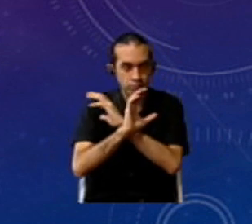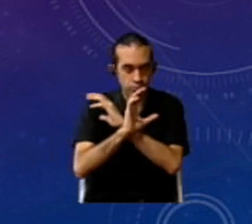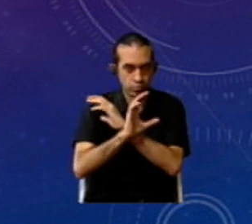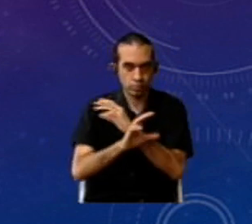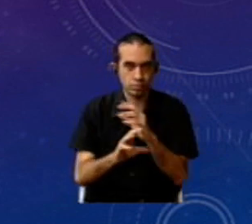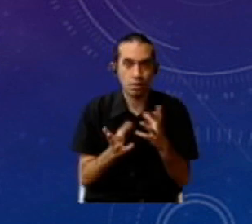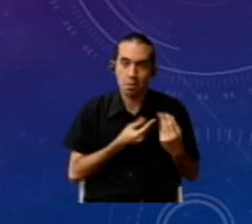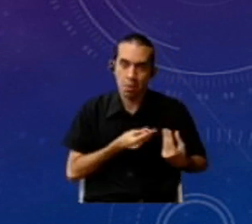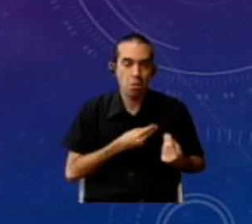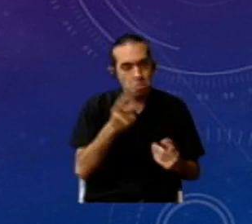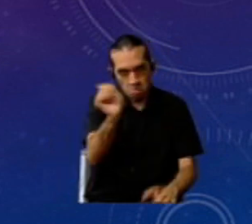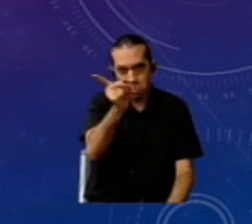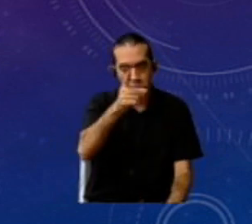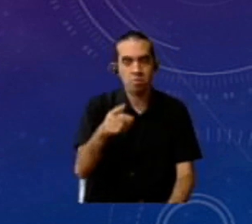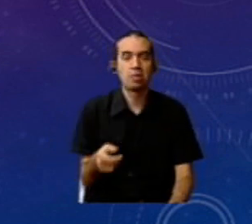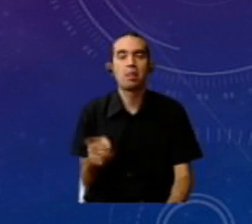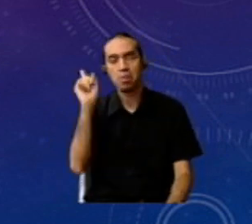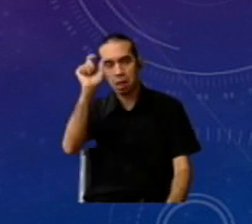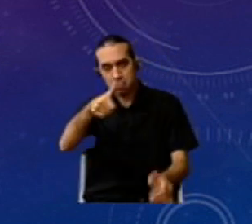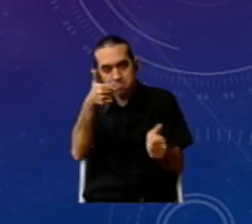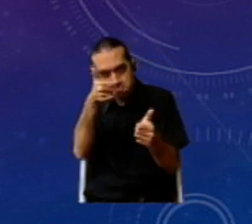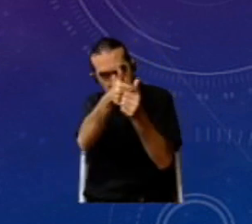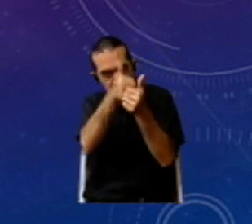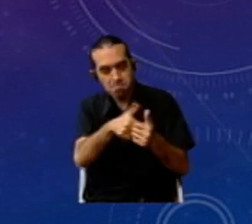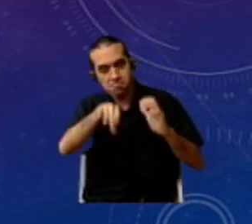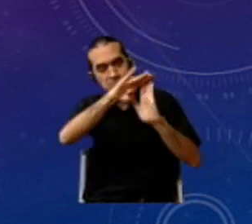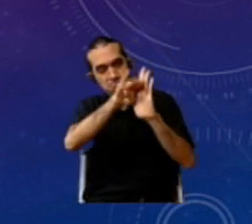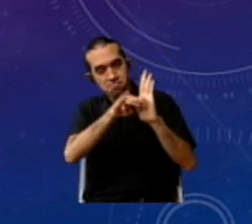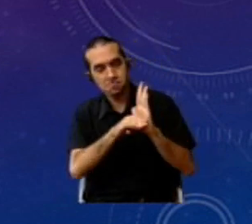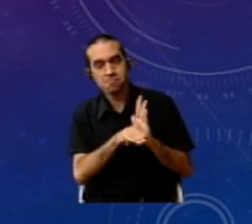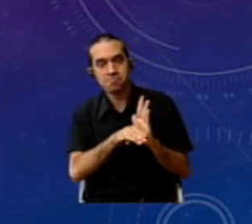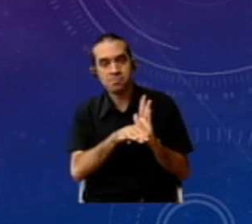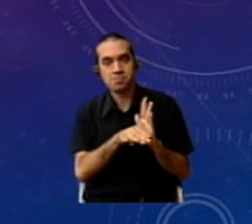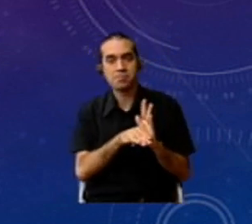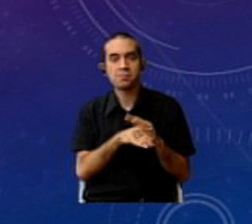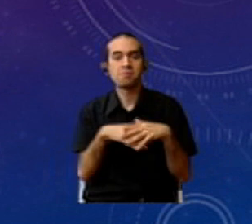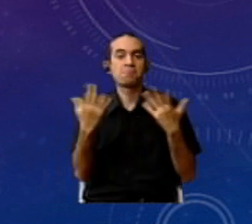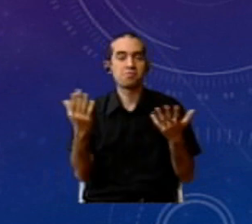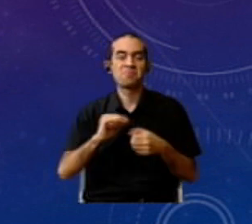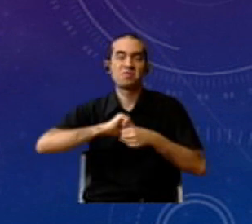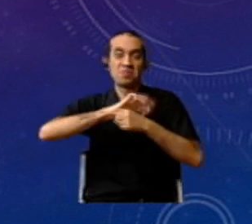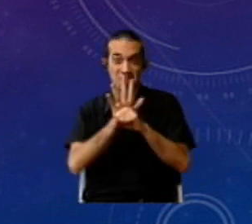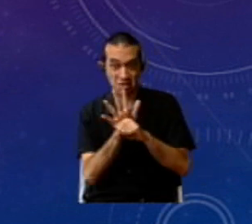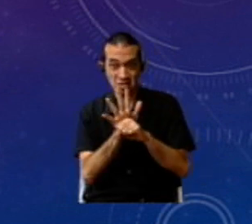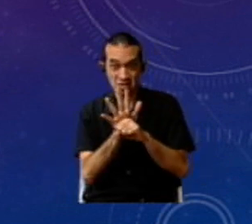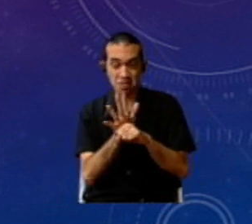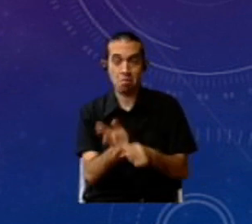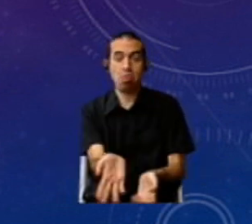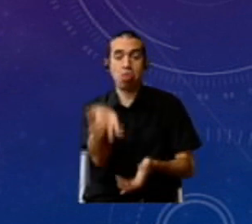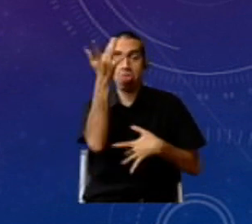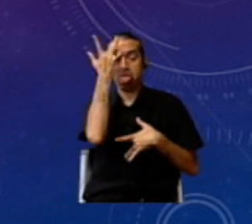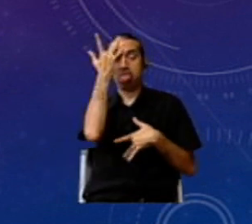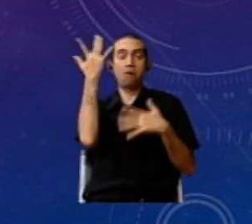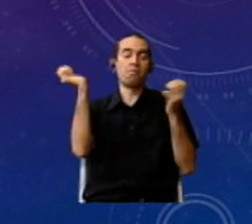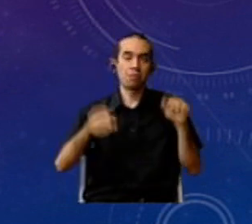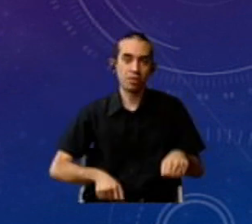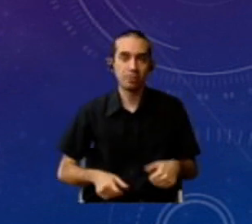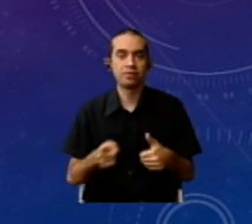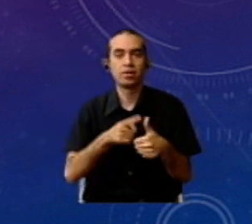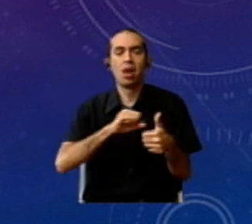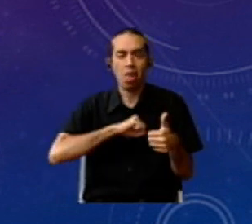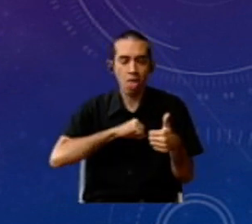be scared if we follow all the instructions. If you have coronavirus, you may suffer from